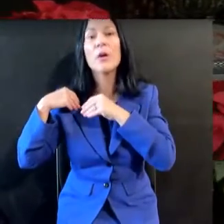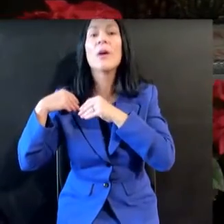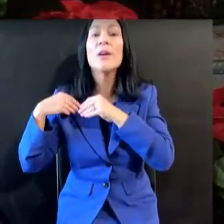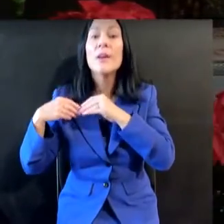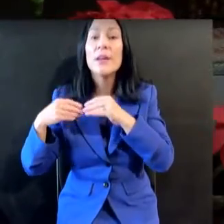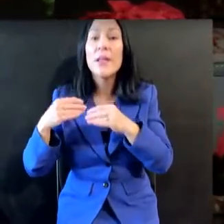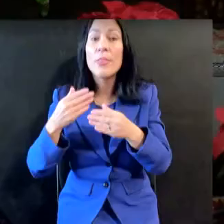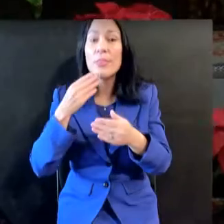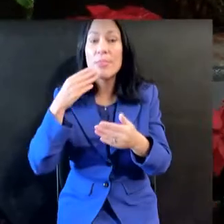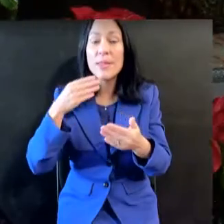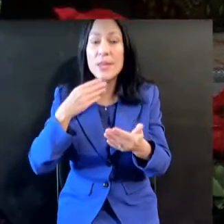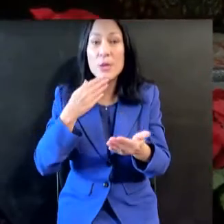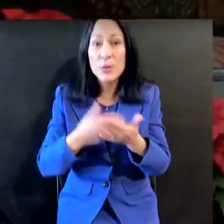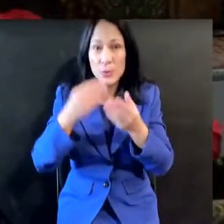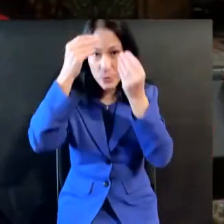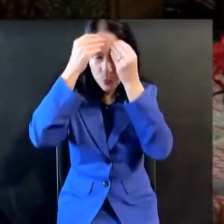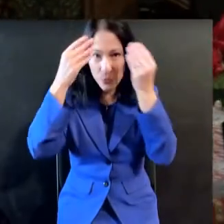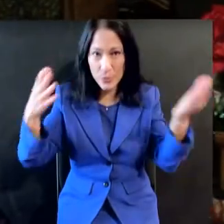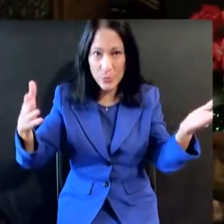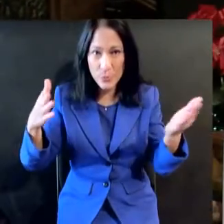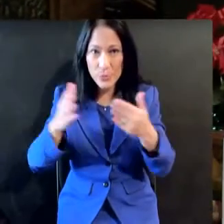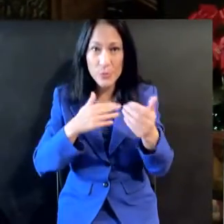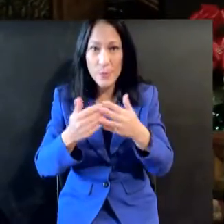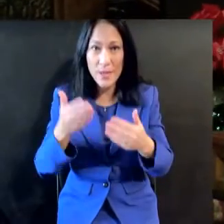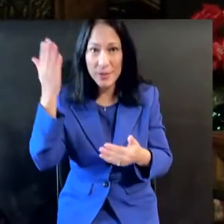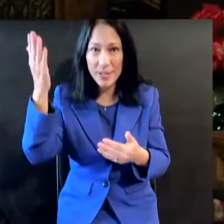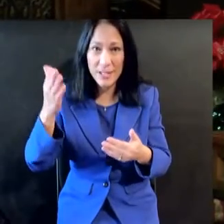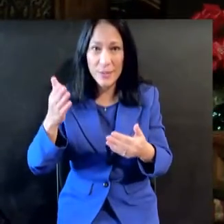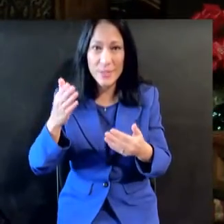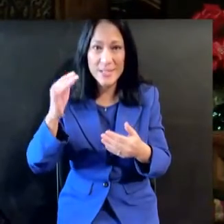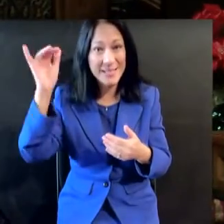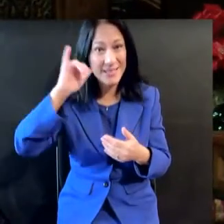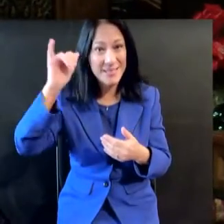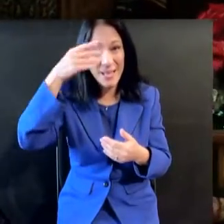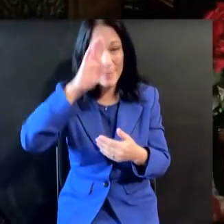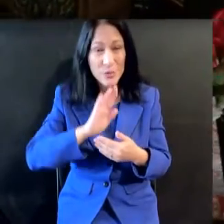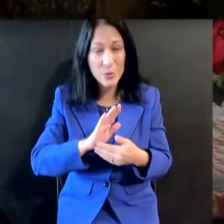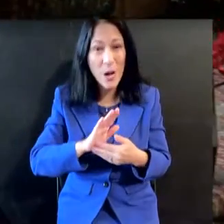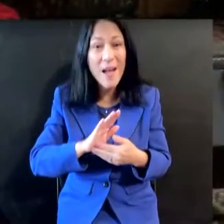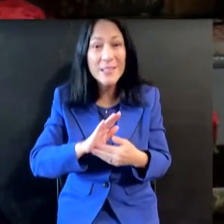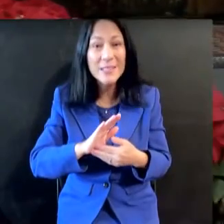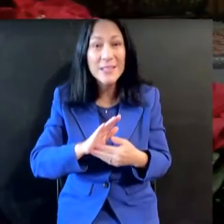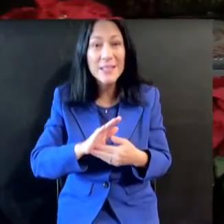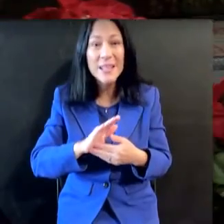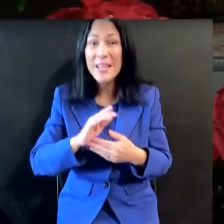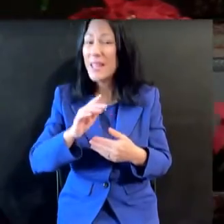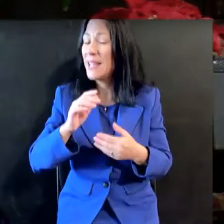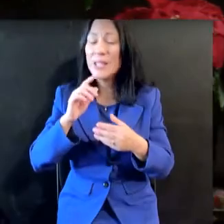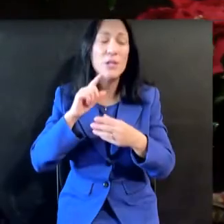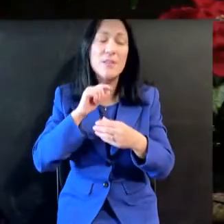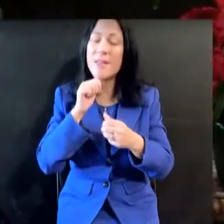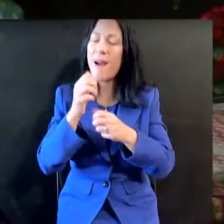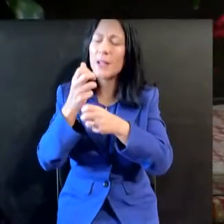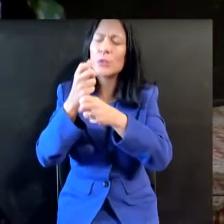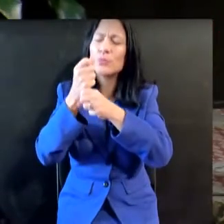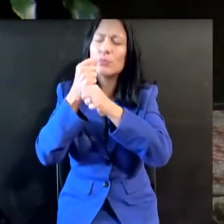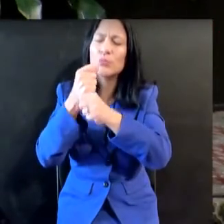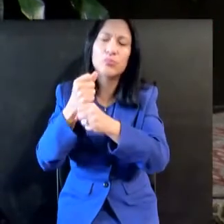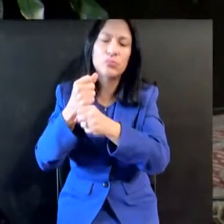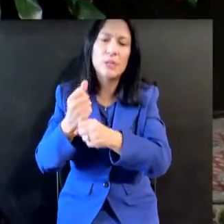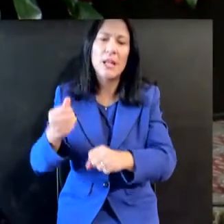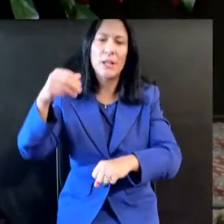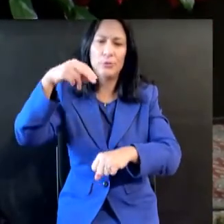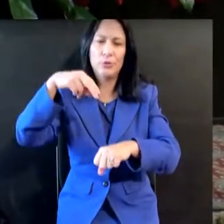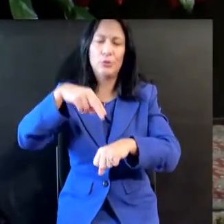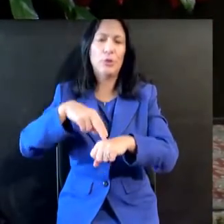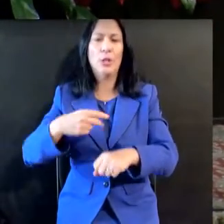the good news, my friends, that even though he was in the form of God, he saw it not as something to hold on to, not as something to stand on his rights and say,